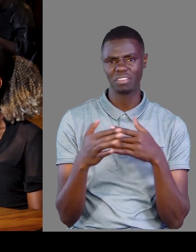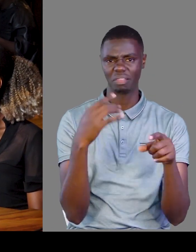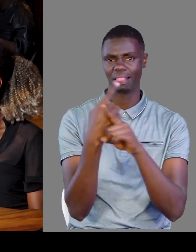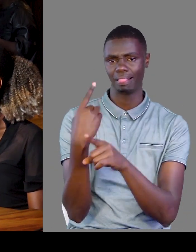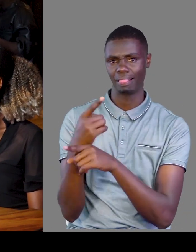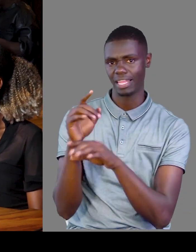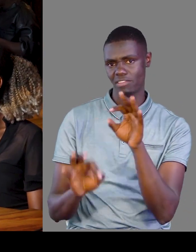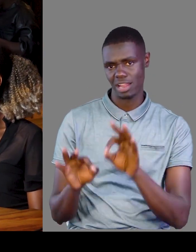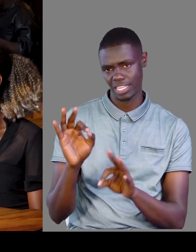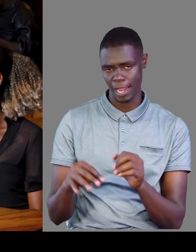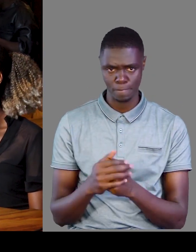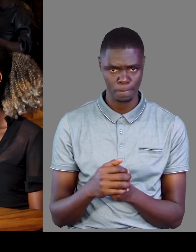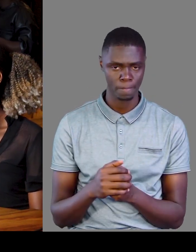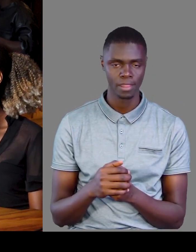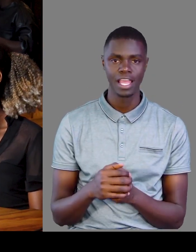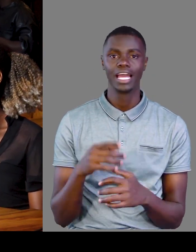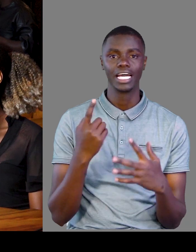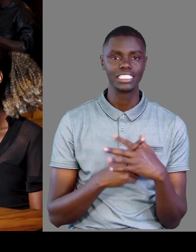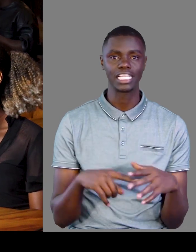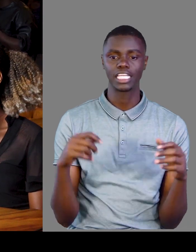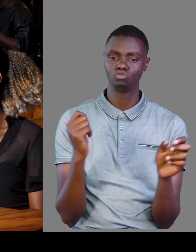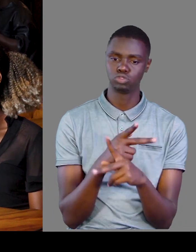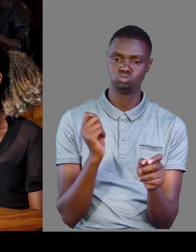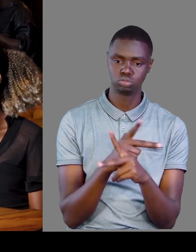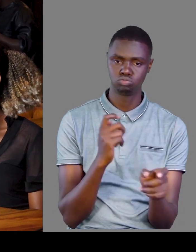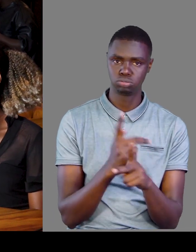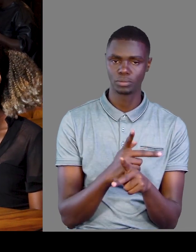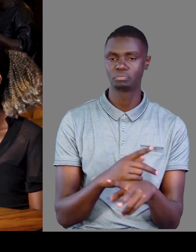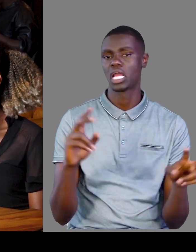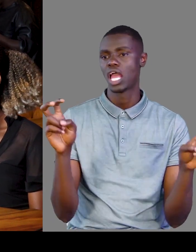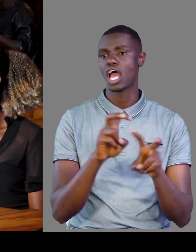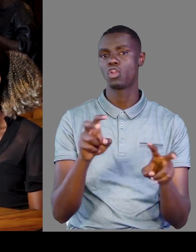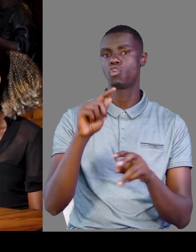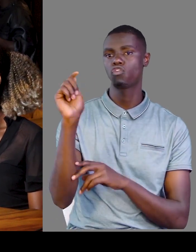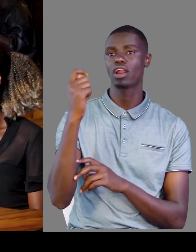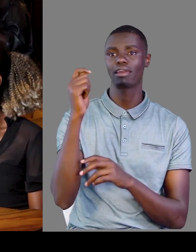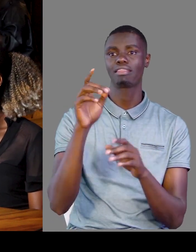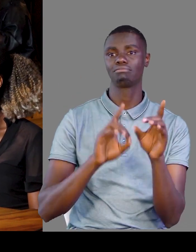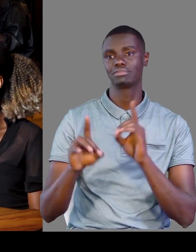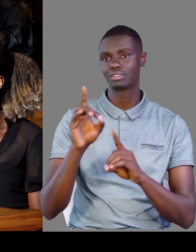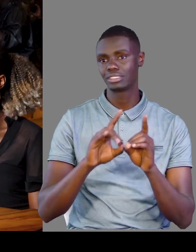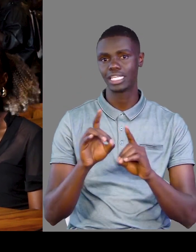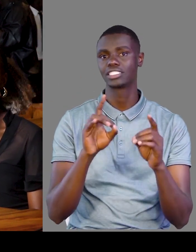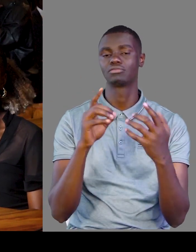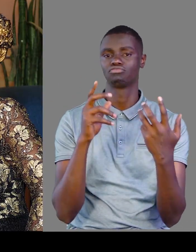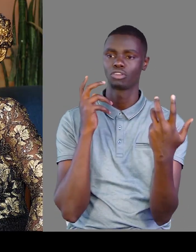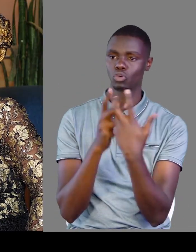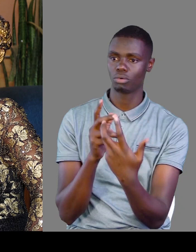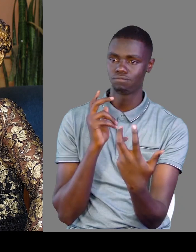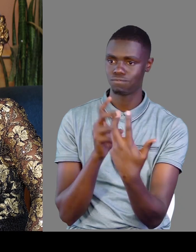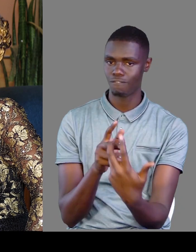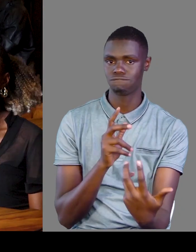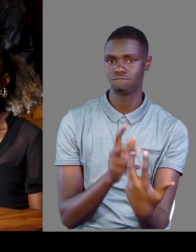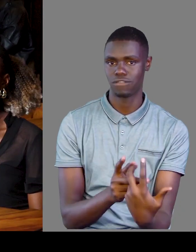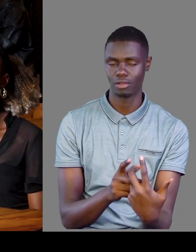dance. So I just search TikTok and look for some, Kenyan dance. Maybe I can try